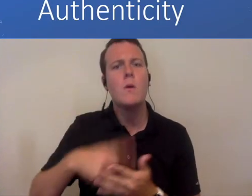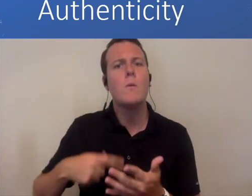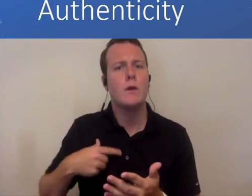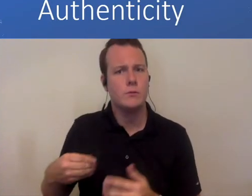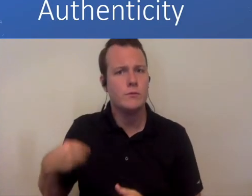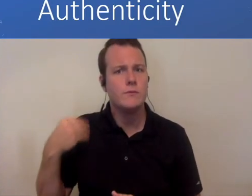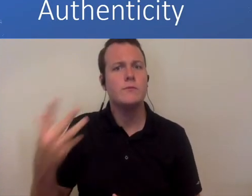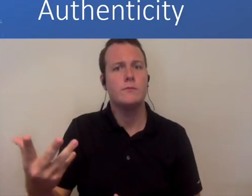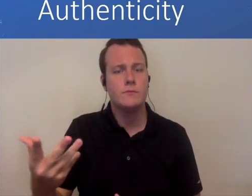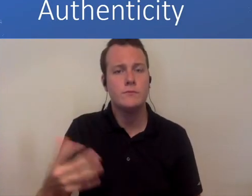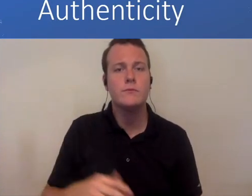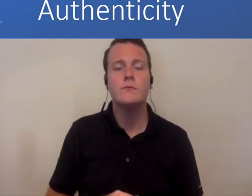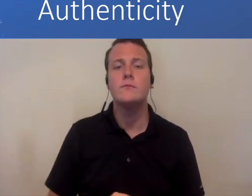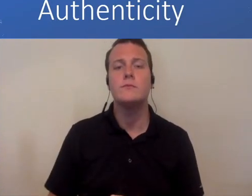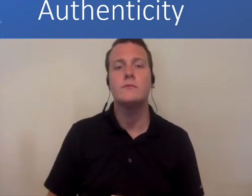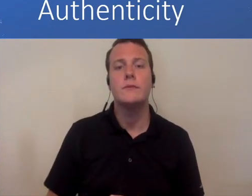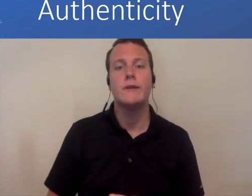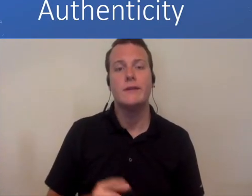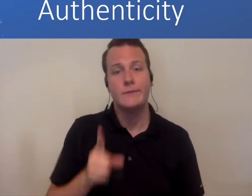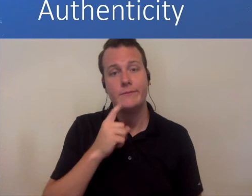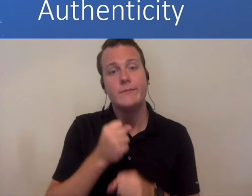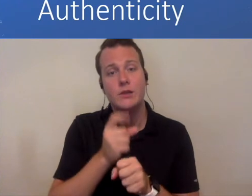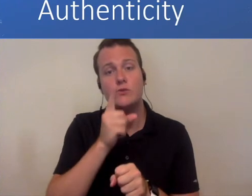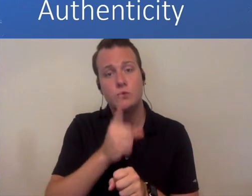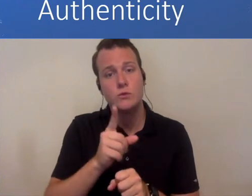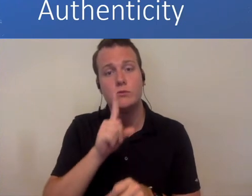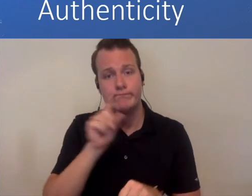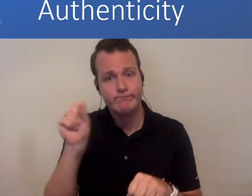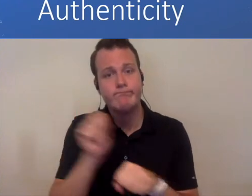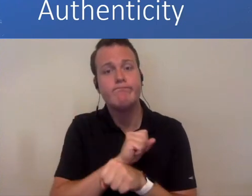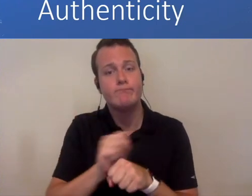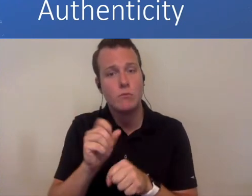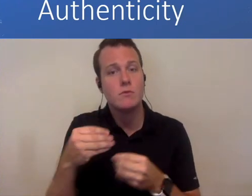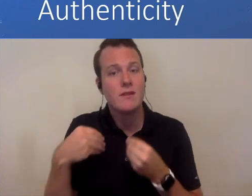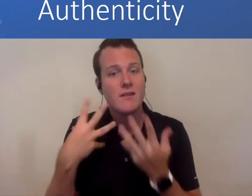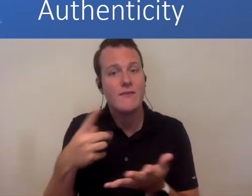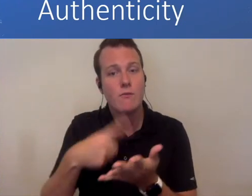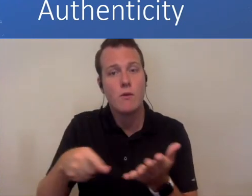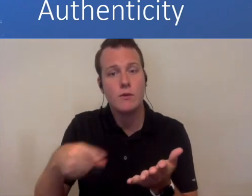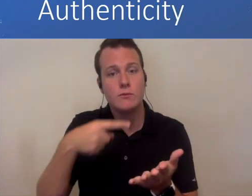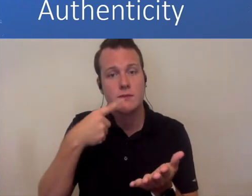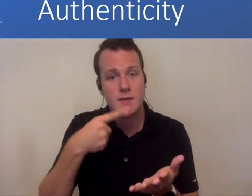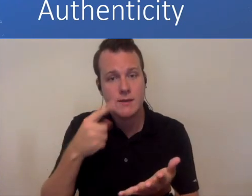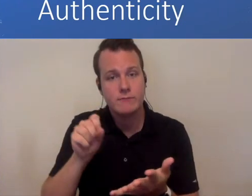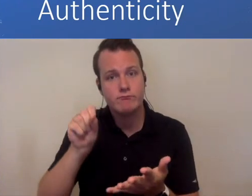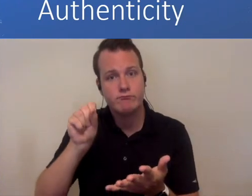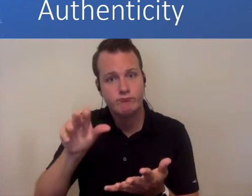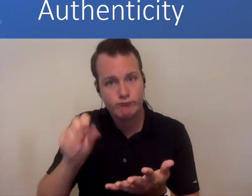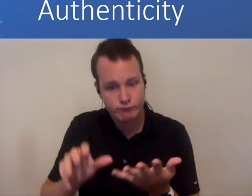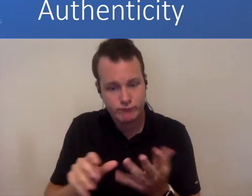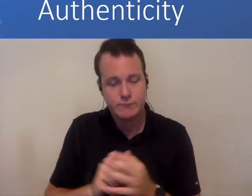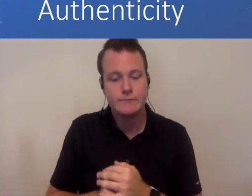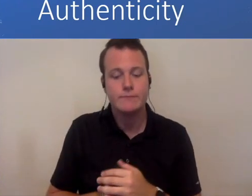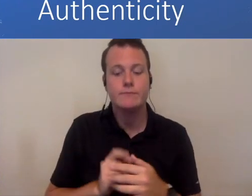deliver. And make sure that you deliver on what you say. Also, when you visit